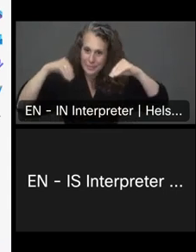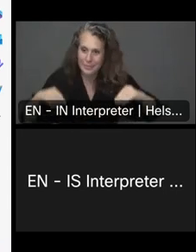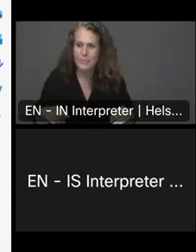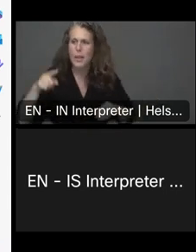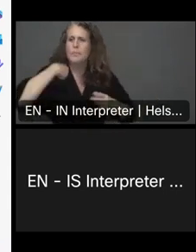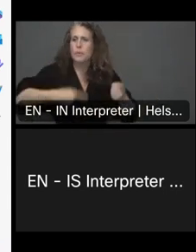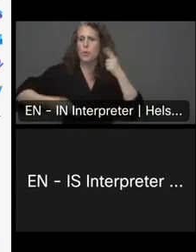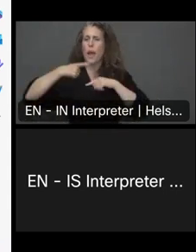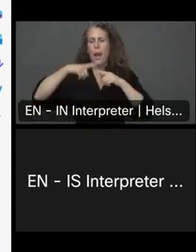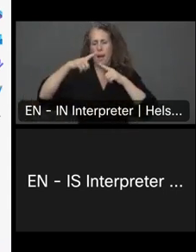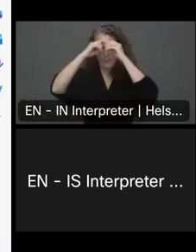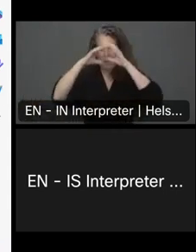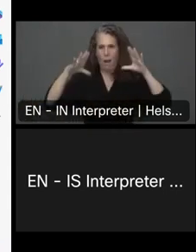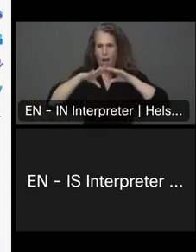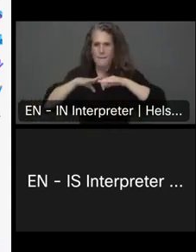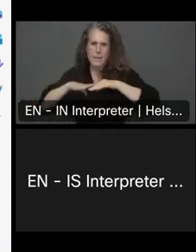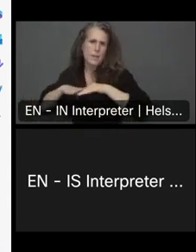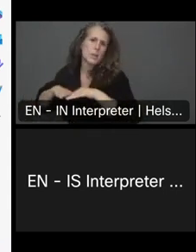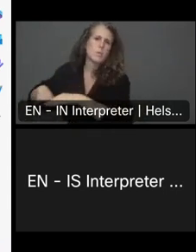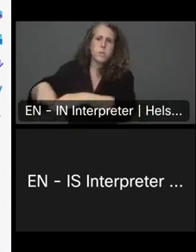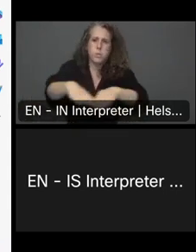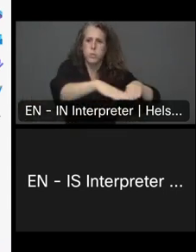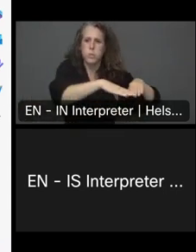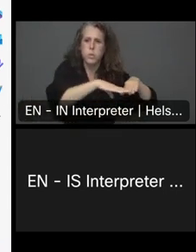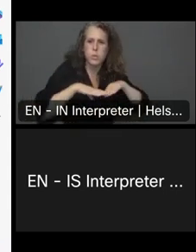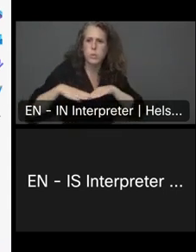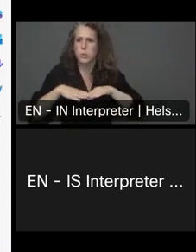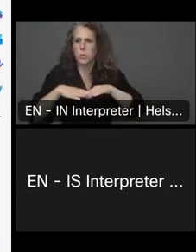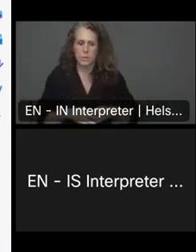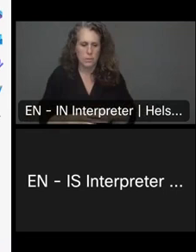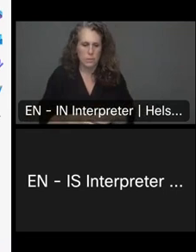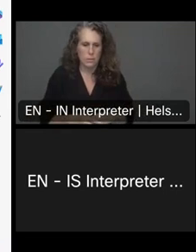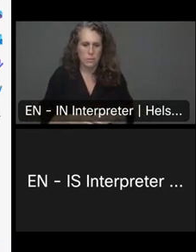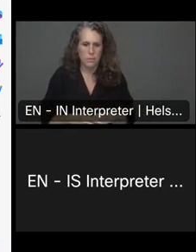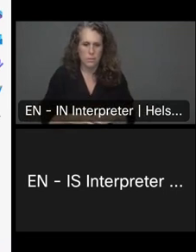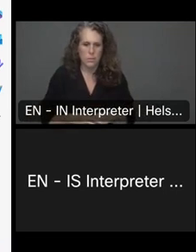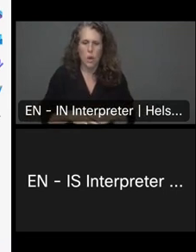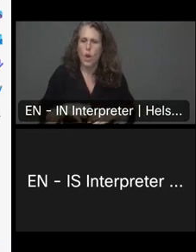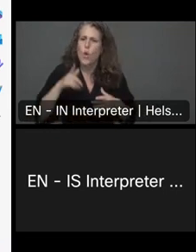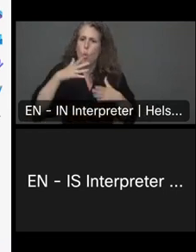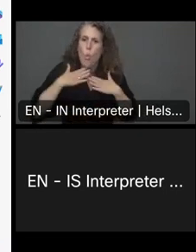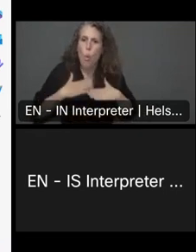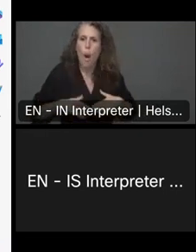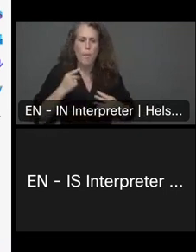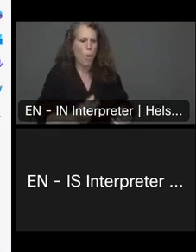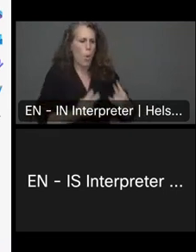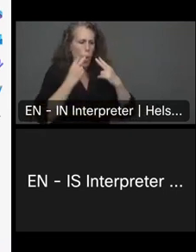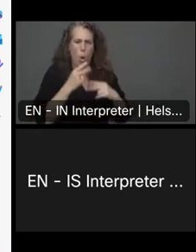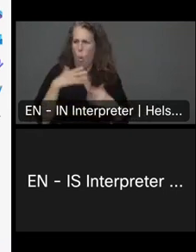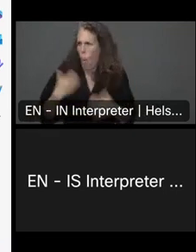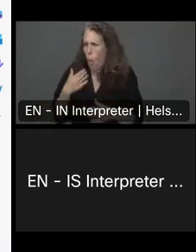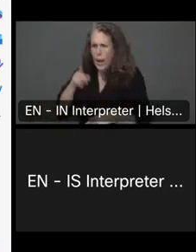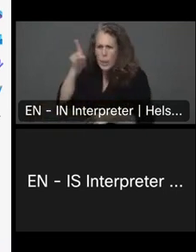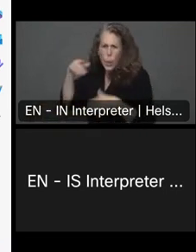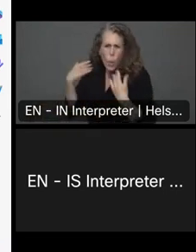So the spiral where you're not being noticed as being especially polite. You're just being